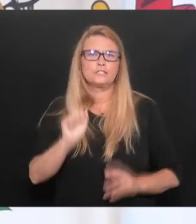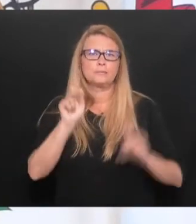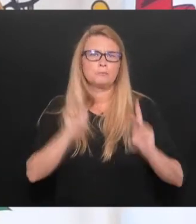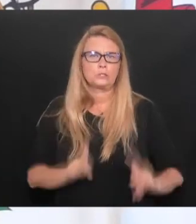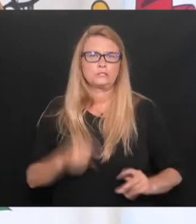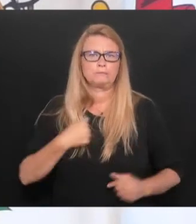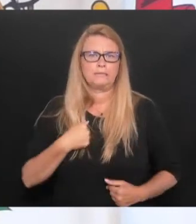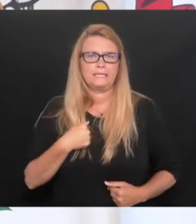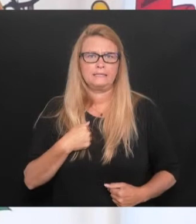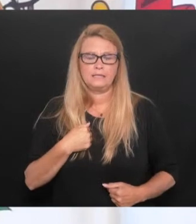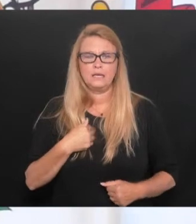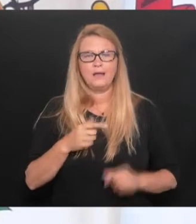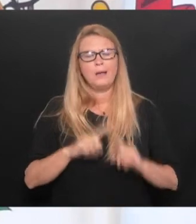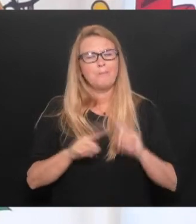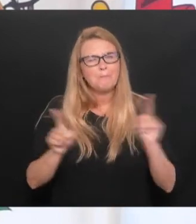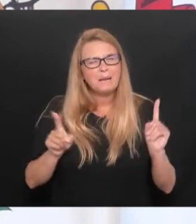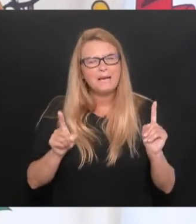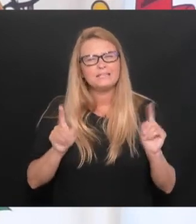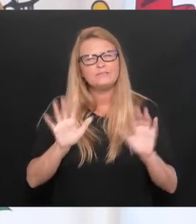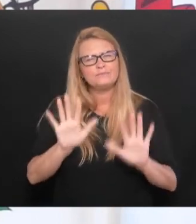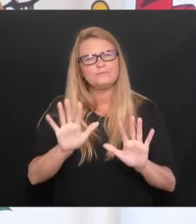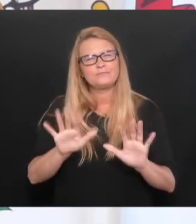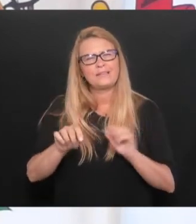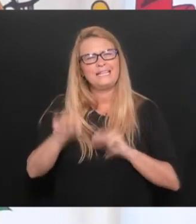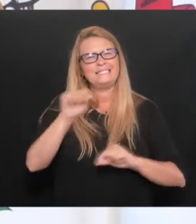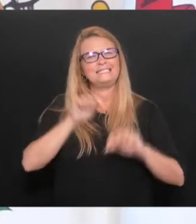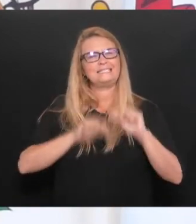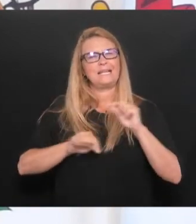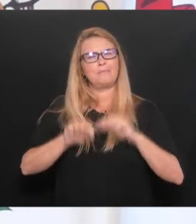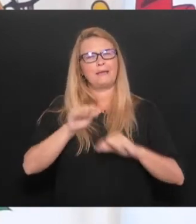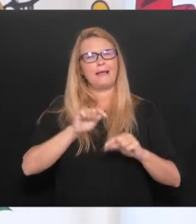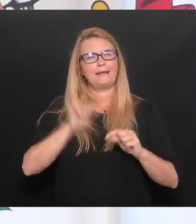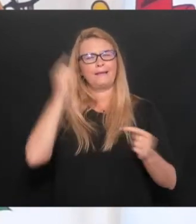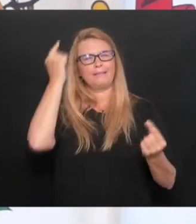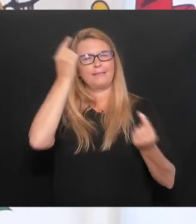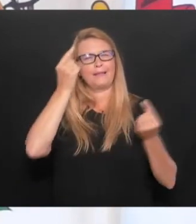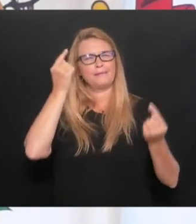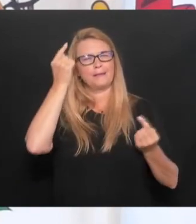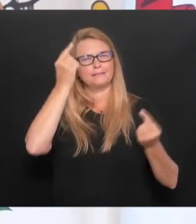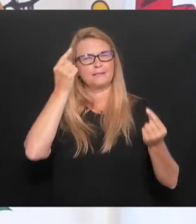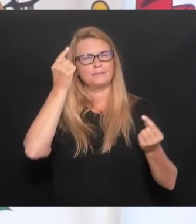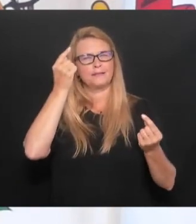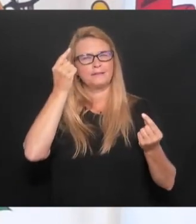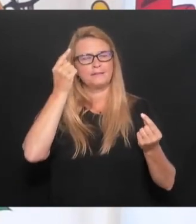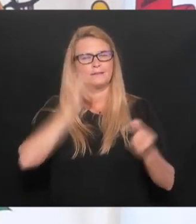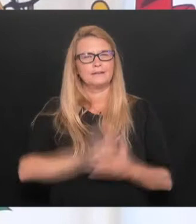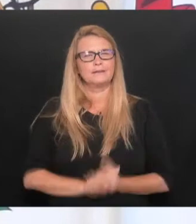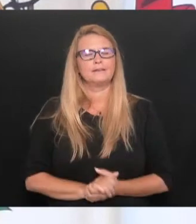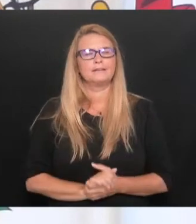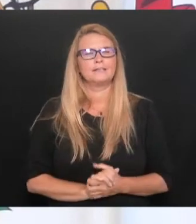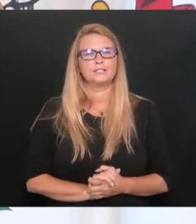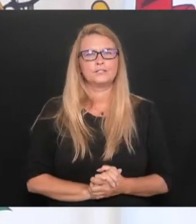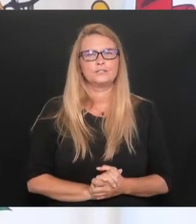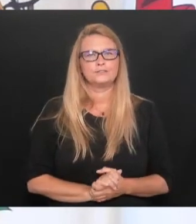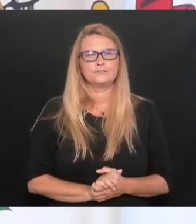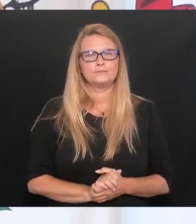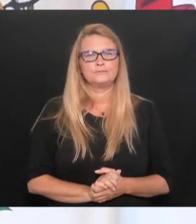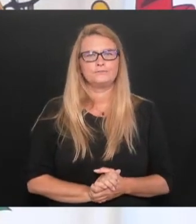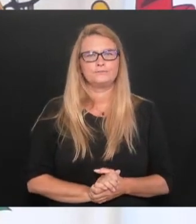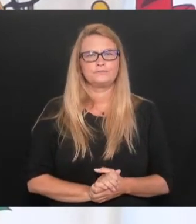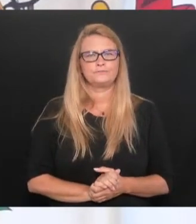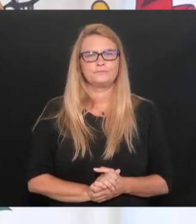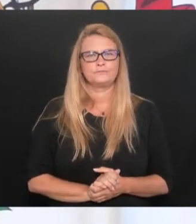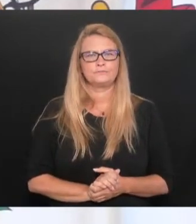said, let's just step back and think about this. You're just